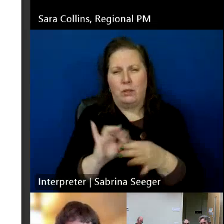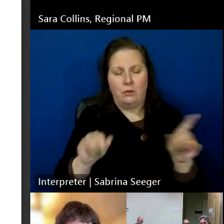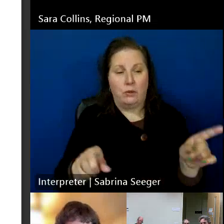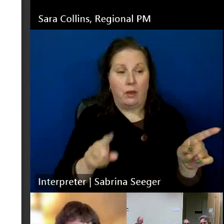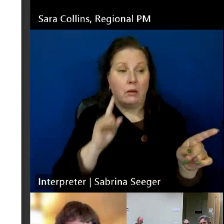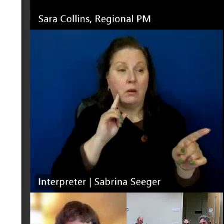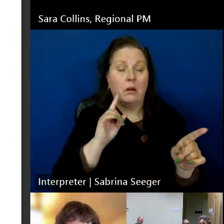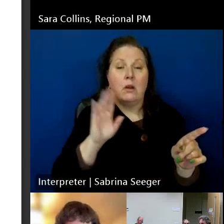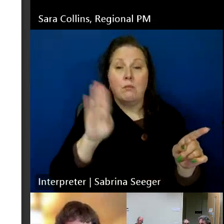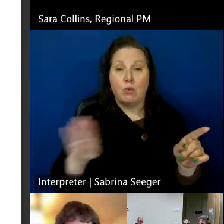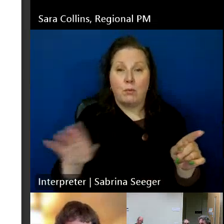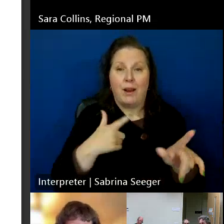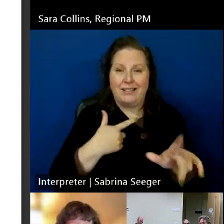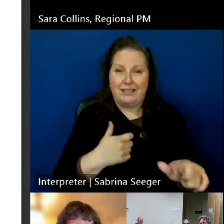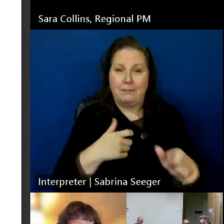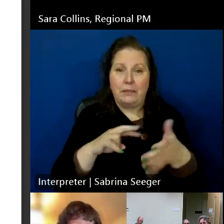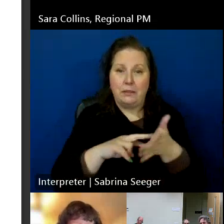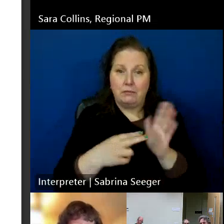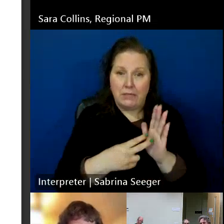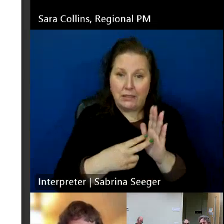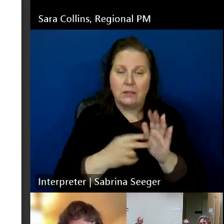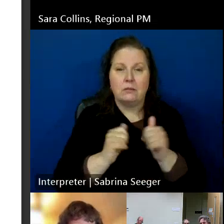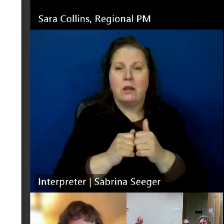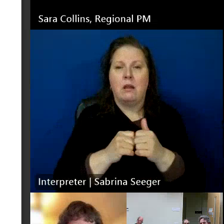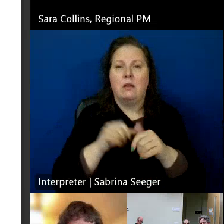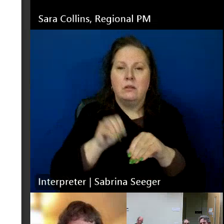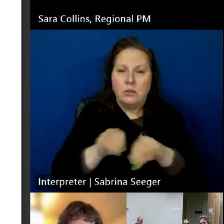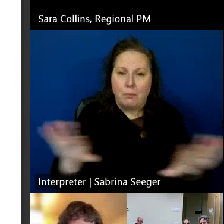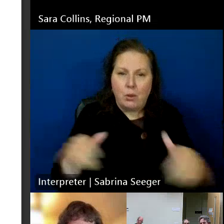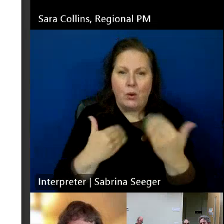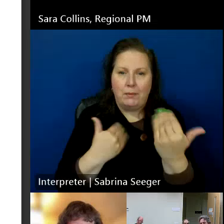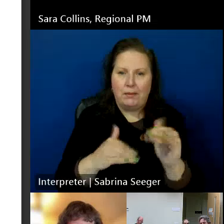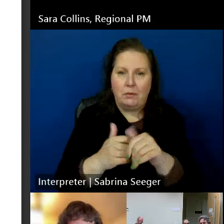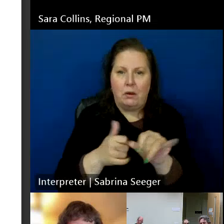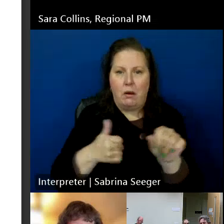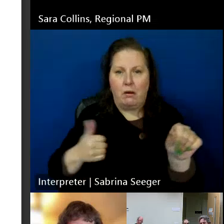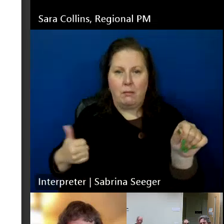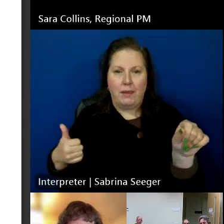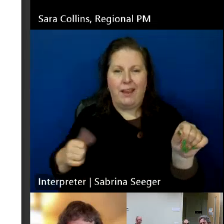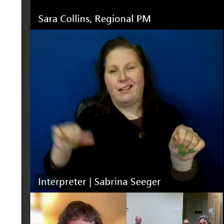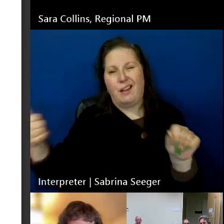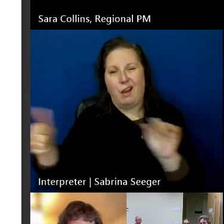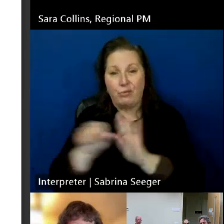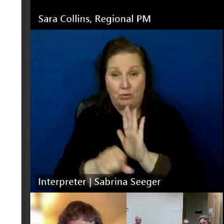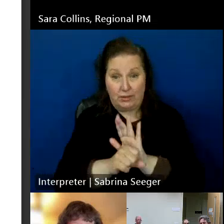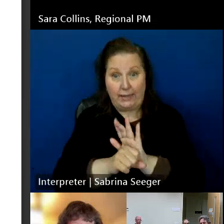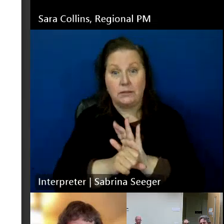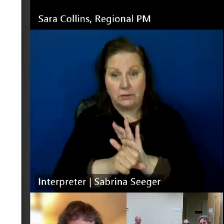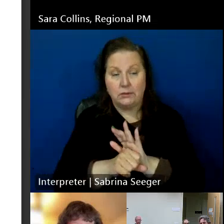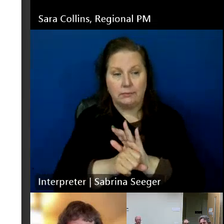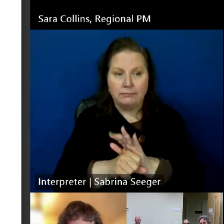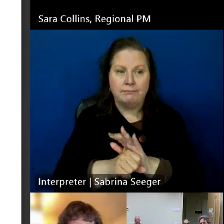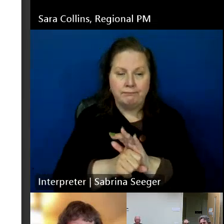the broadband speed definitions and deployment parameters are starting to lag behind other states, and there's some